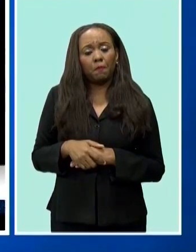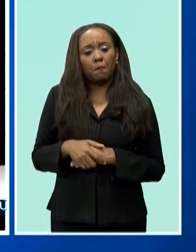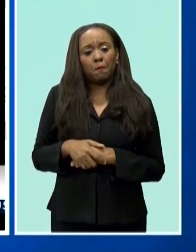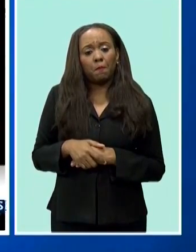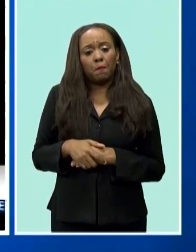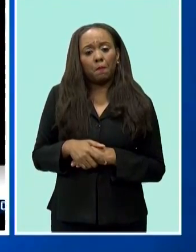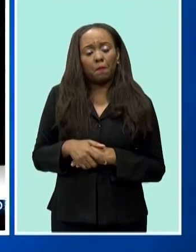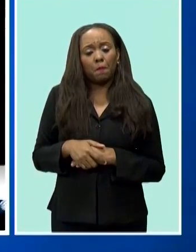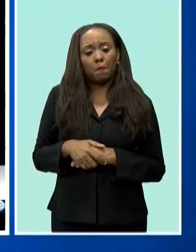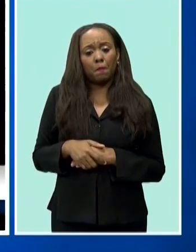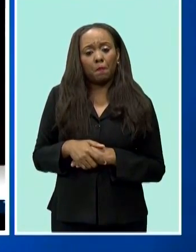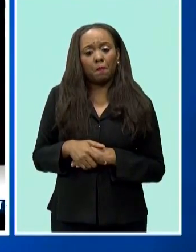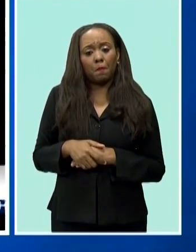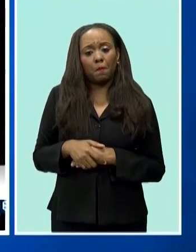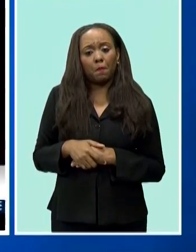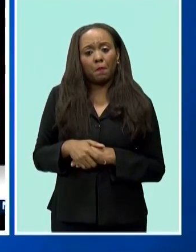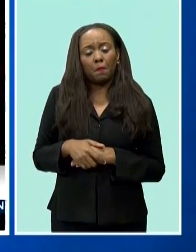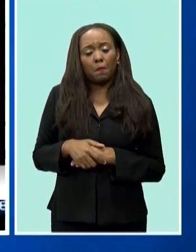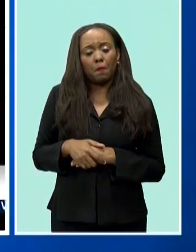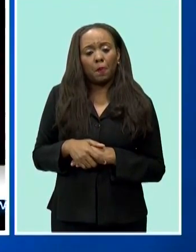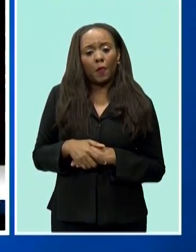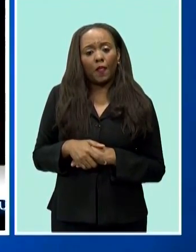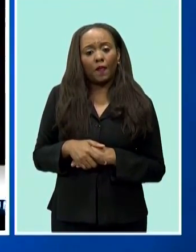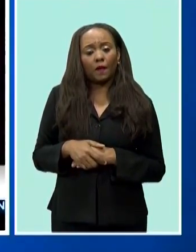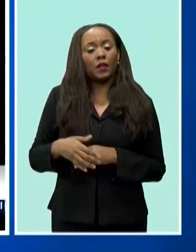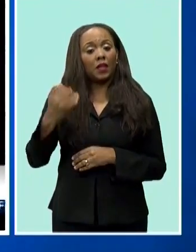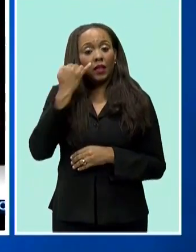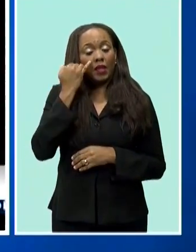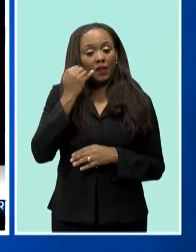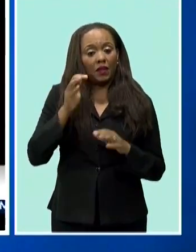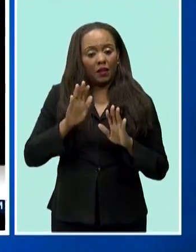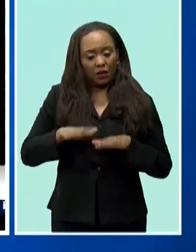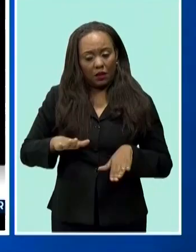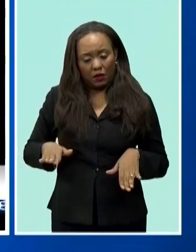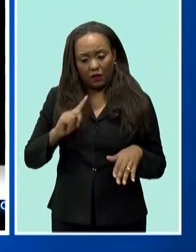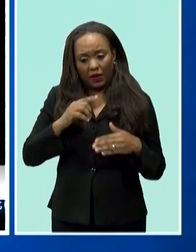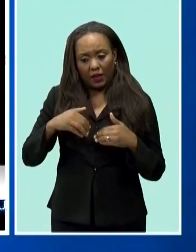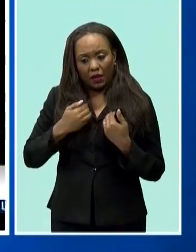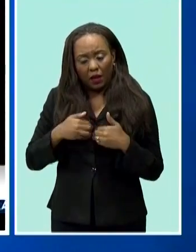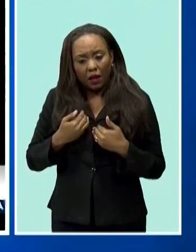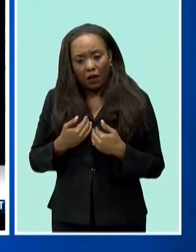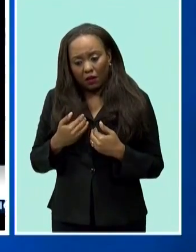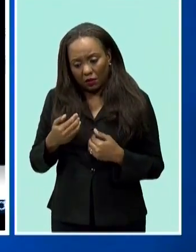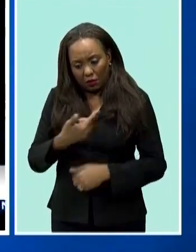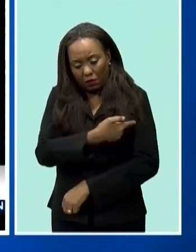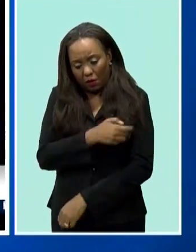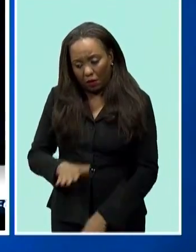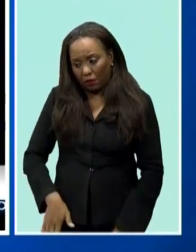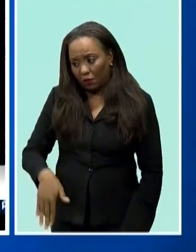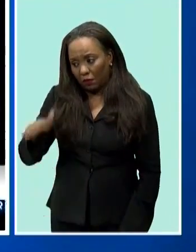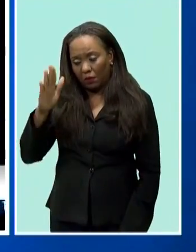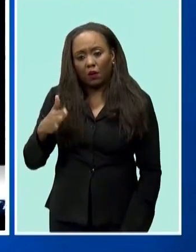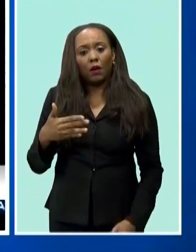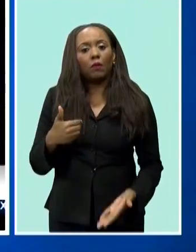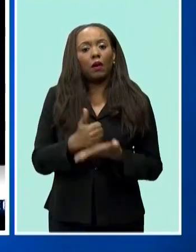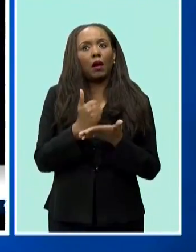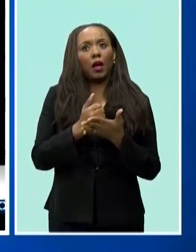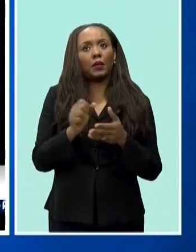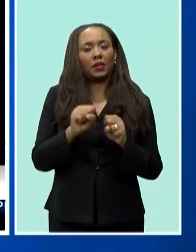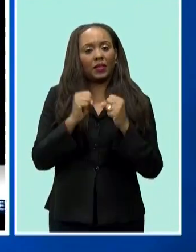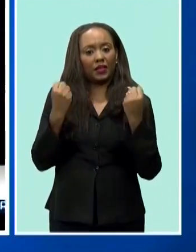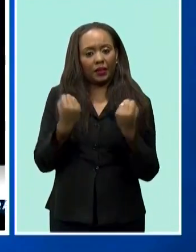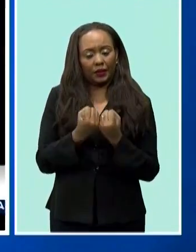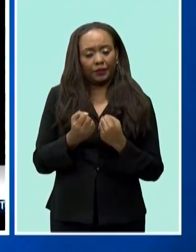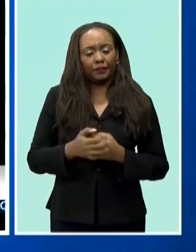that vaccine from the kids or at a younger stage, I think that will help the wider society. I've always known about the